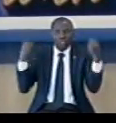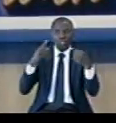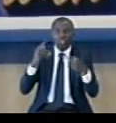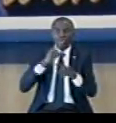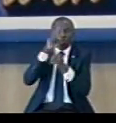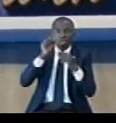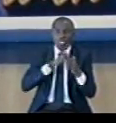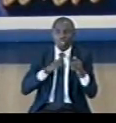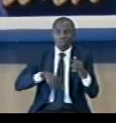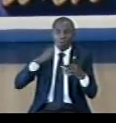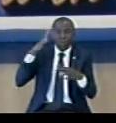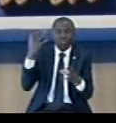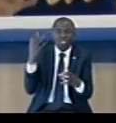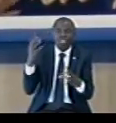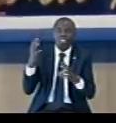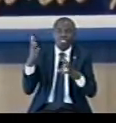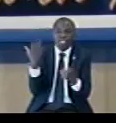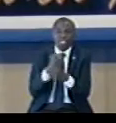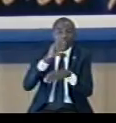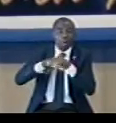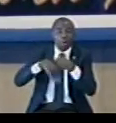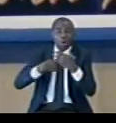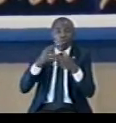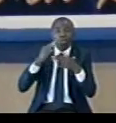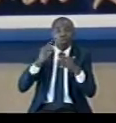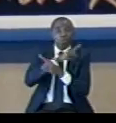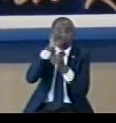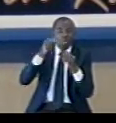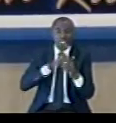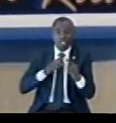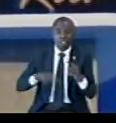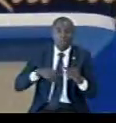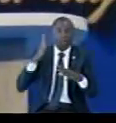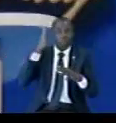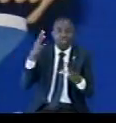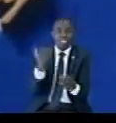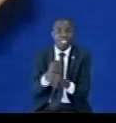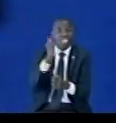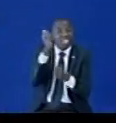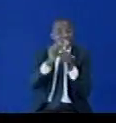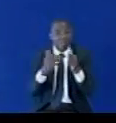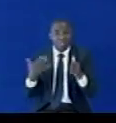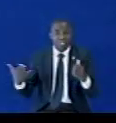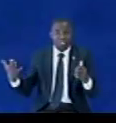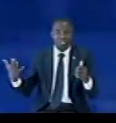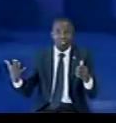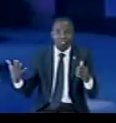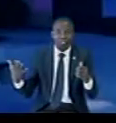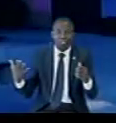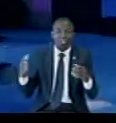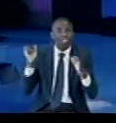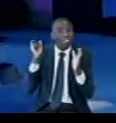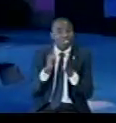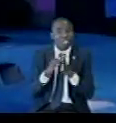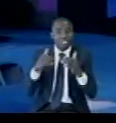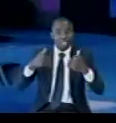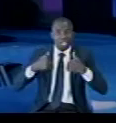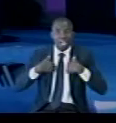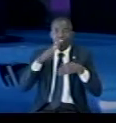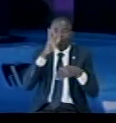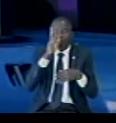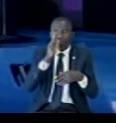take all your iniquity, when the Lord will take everything that has